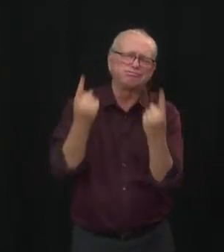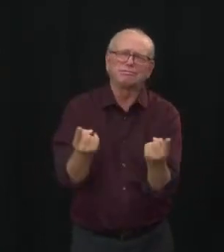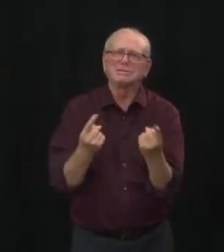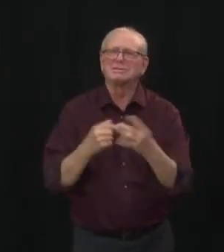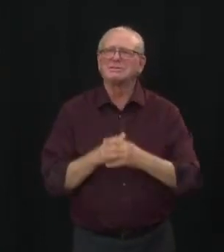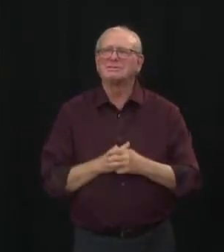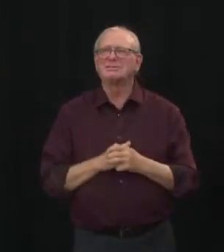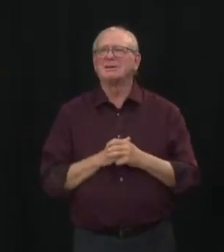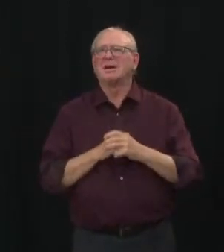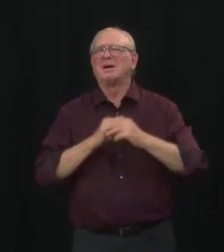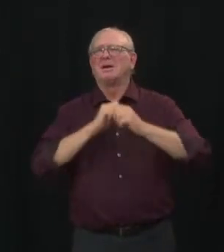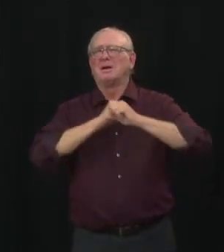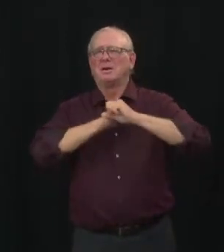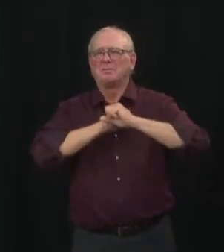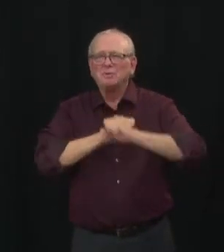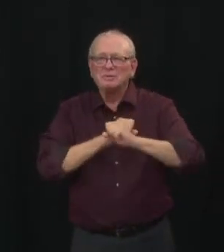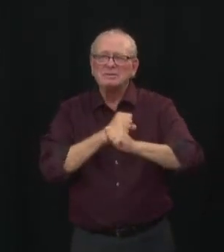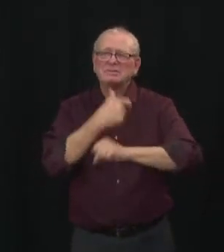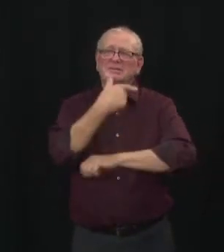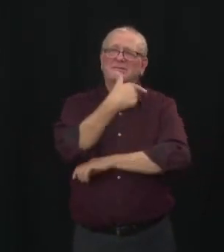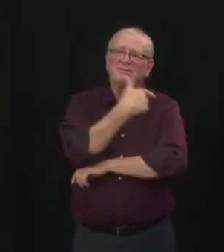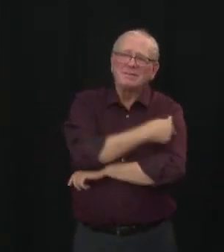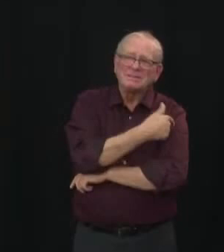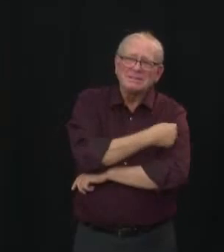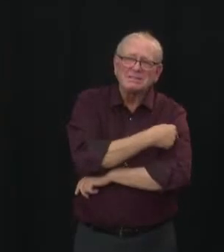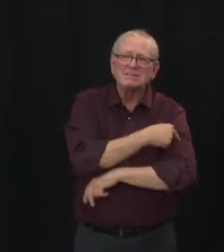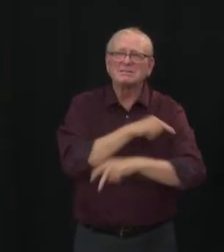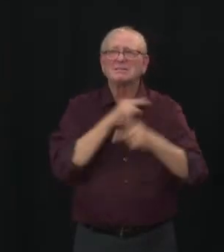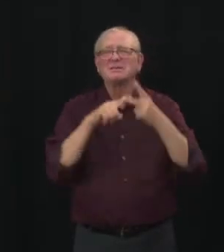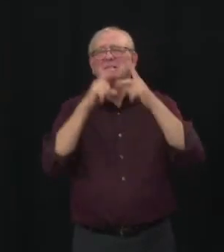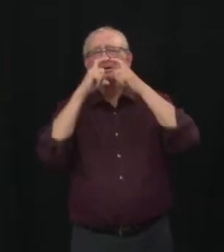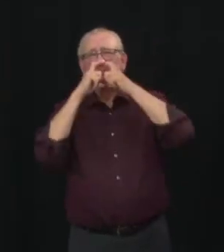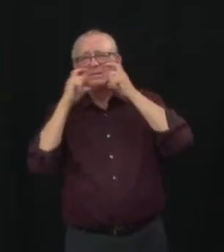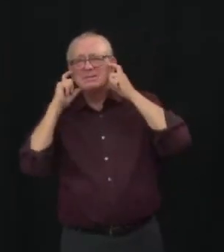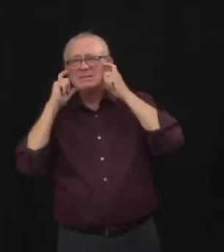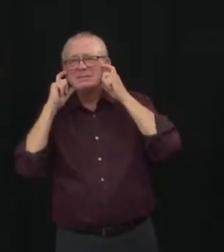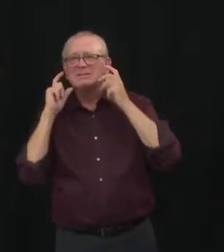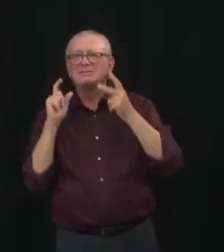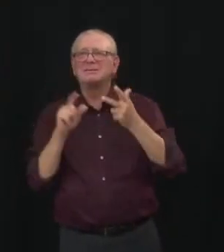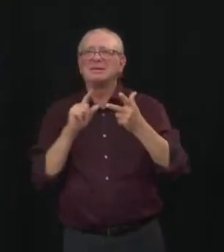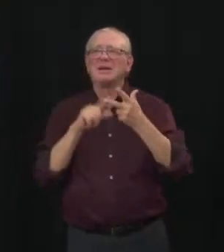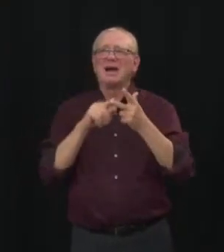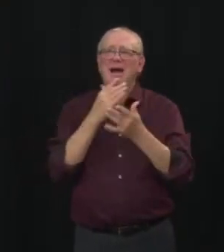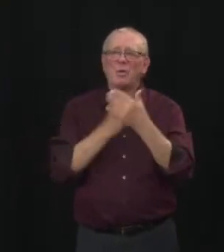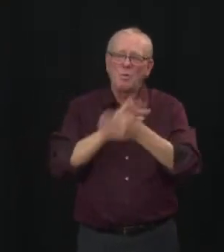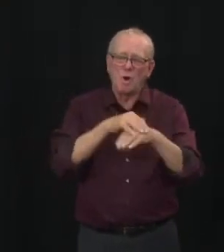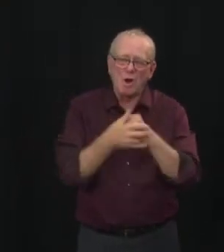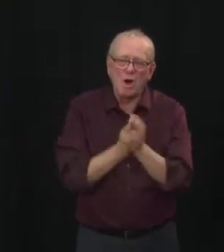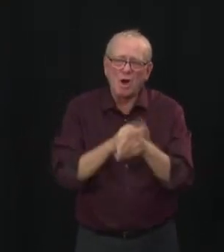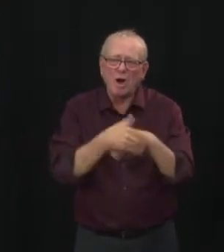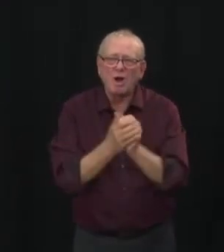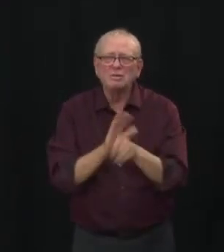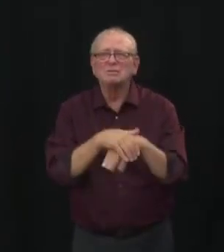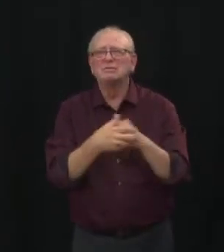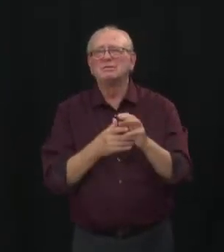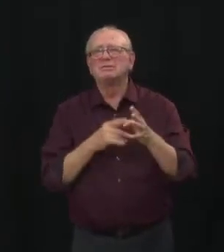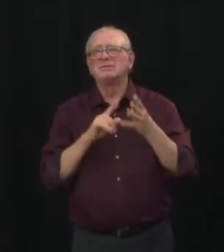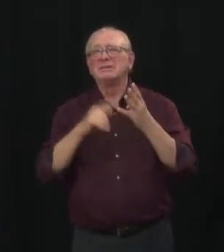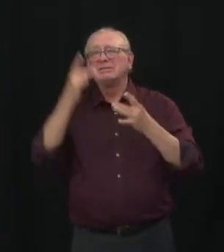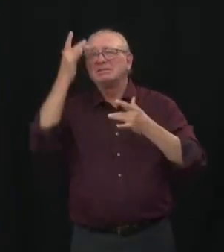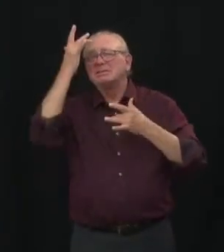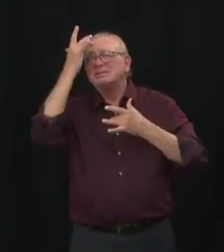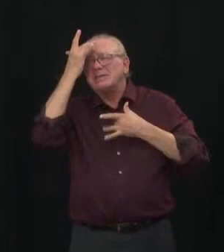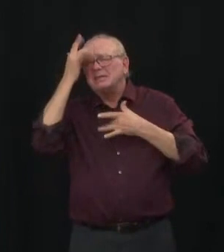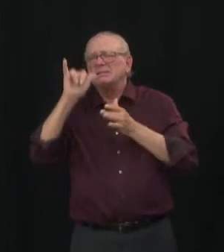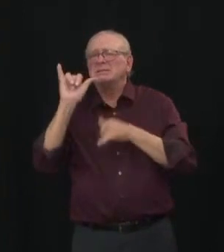protection that vaccines offer, considering the use of masks, washing hands, staying home when sick. All of those things remain important